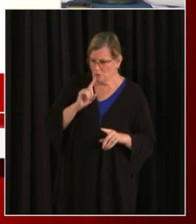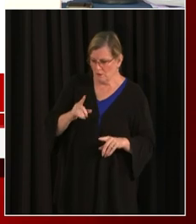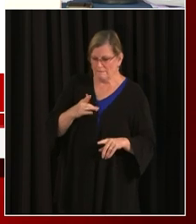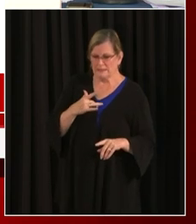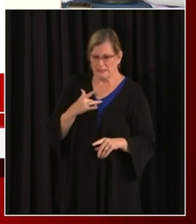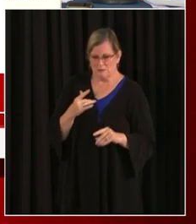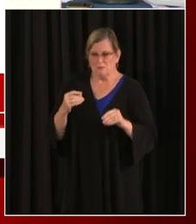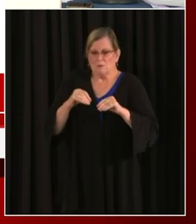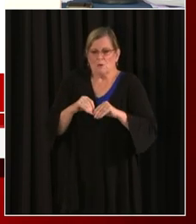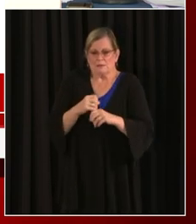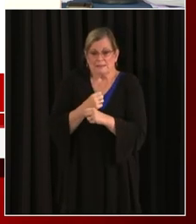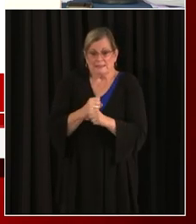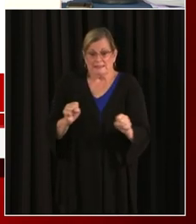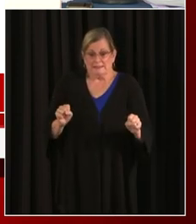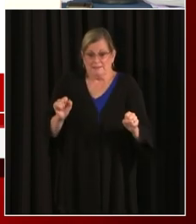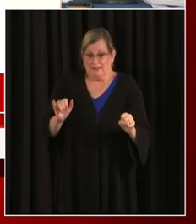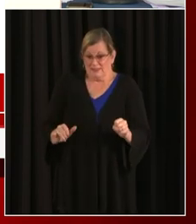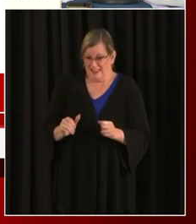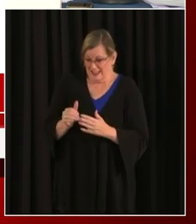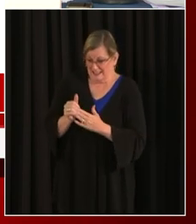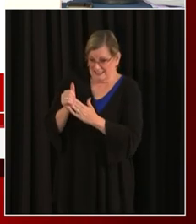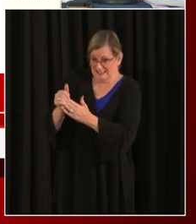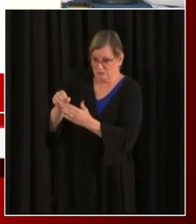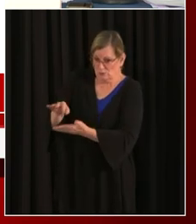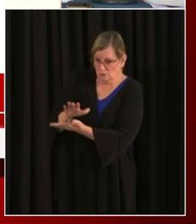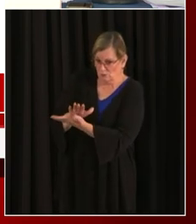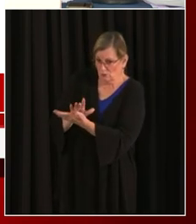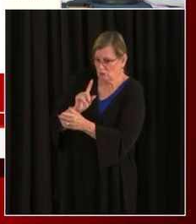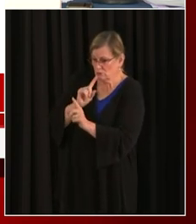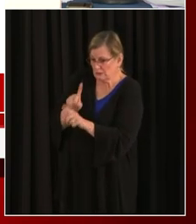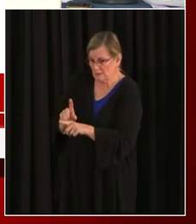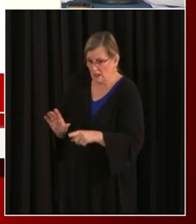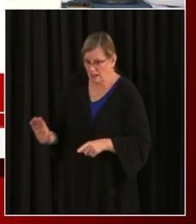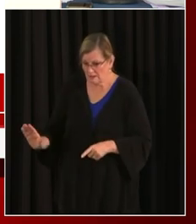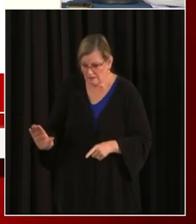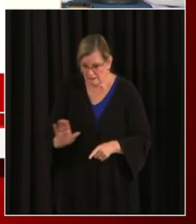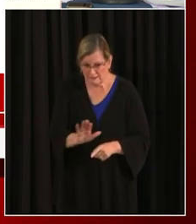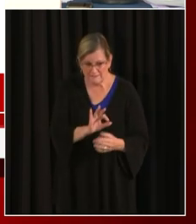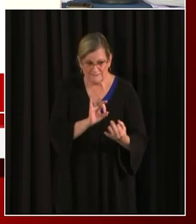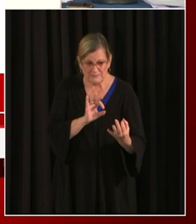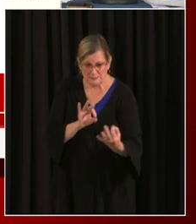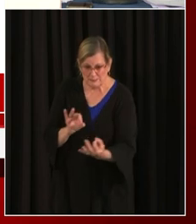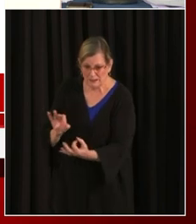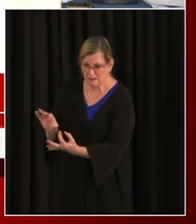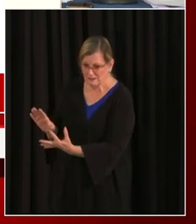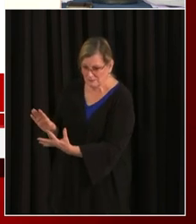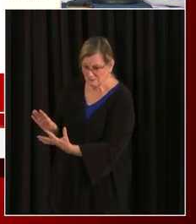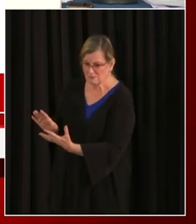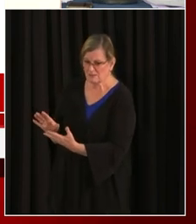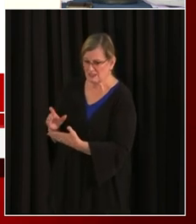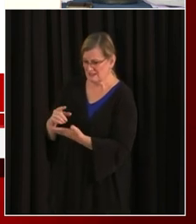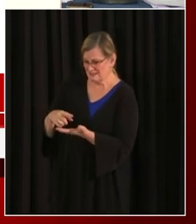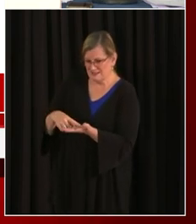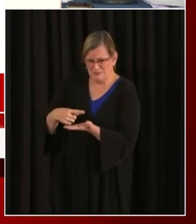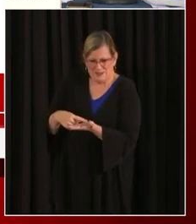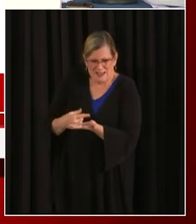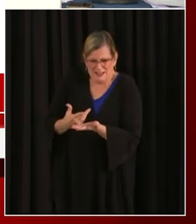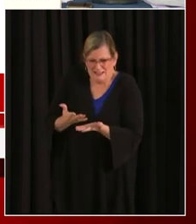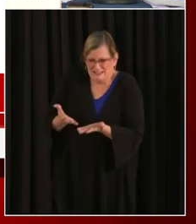of the schools responded to feedback that they had to offer, and if they were able, in some instances, to take their